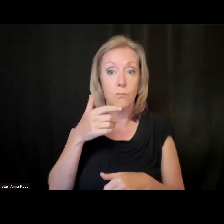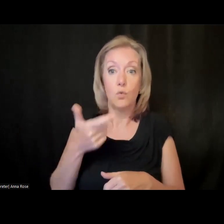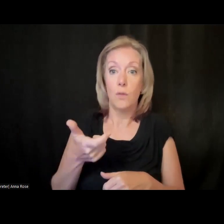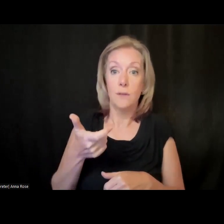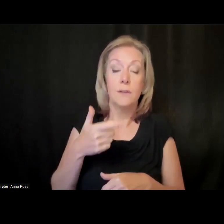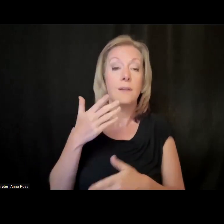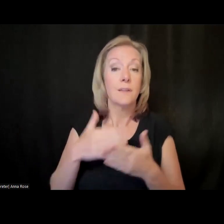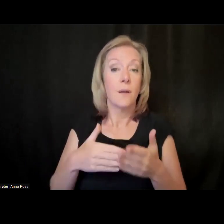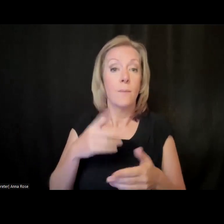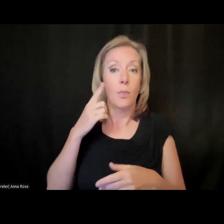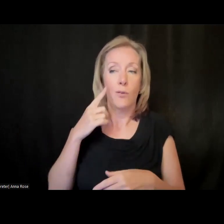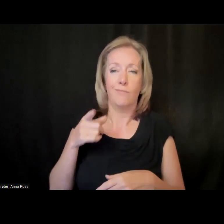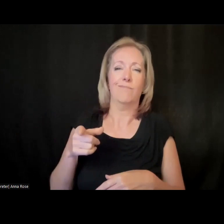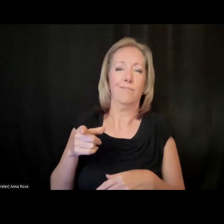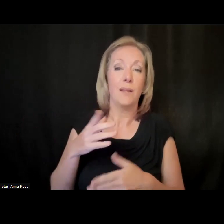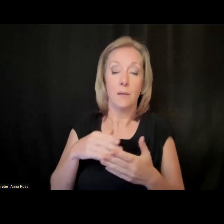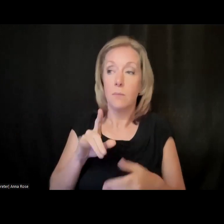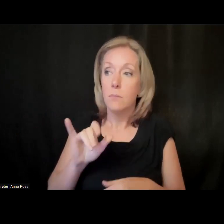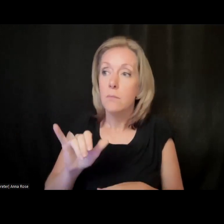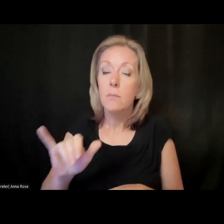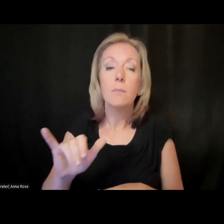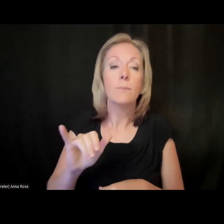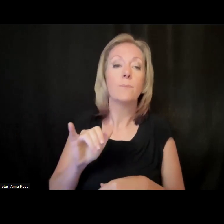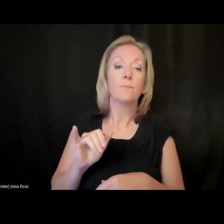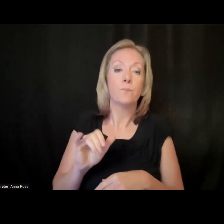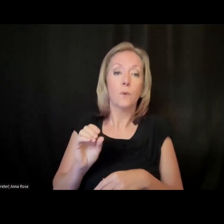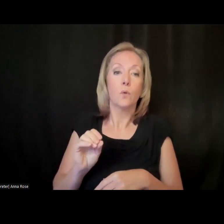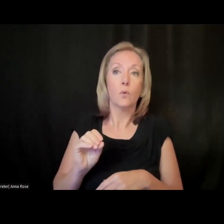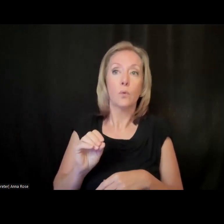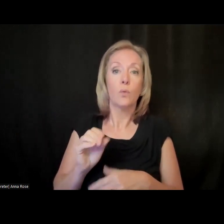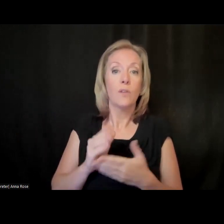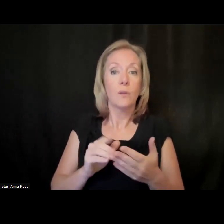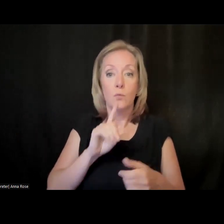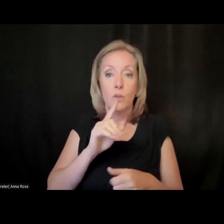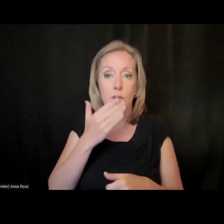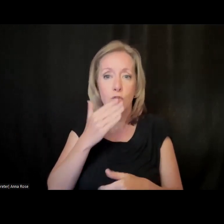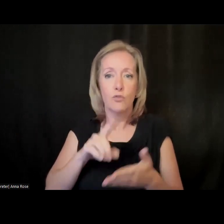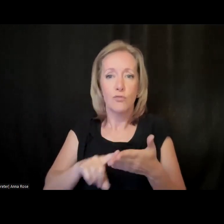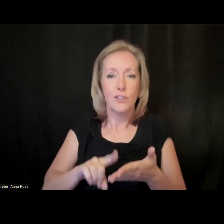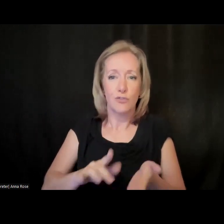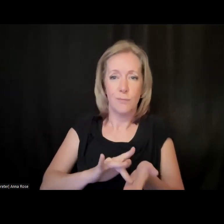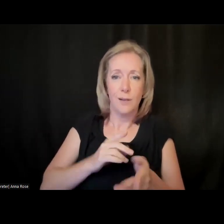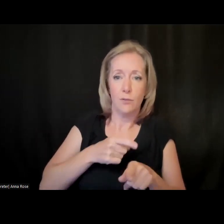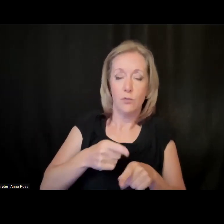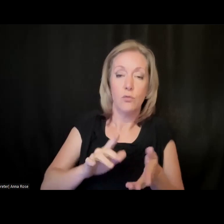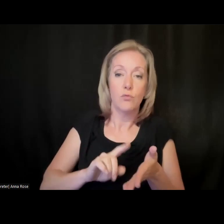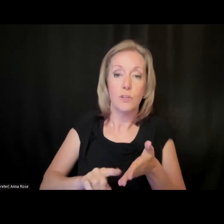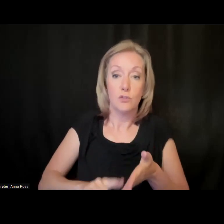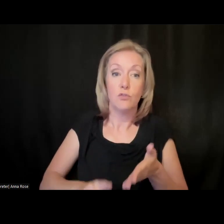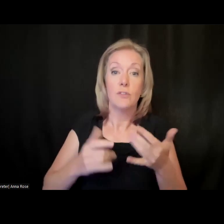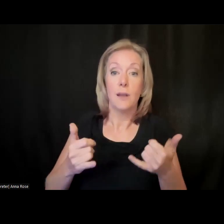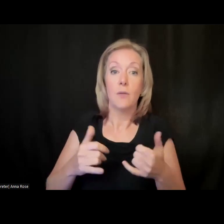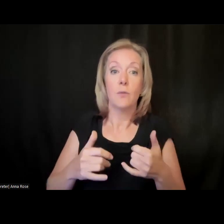nuts, and some of them leaned in. So I will say there's some really good medical research in their literature. So we